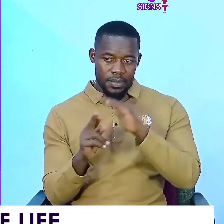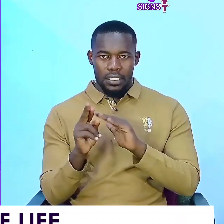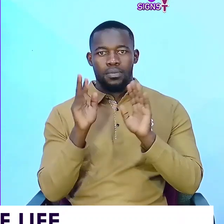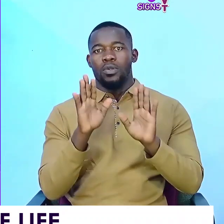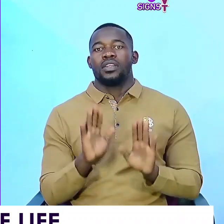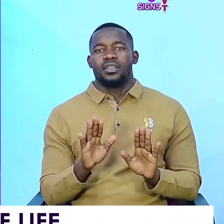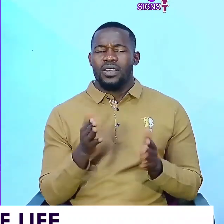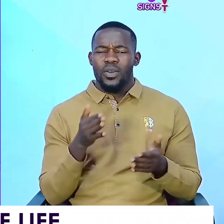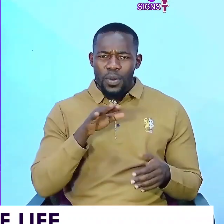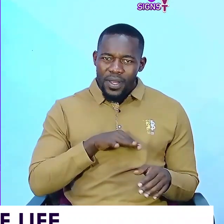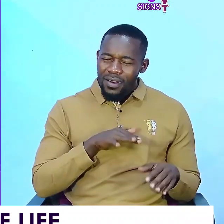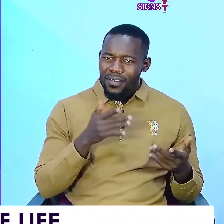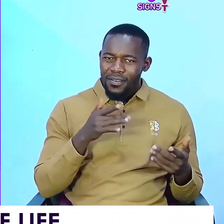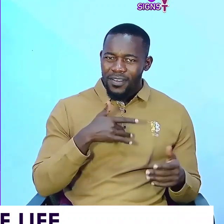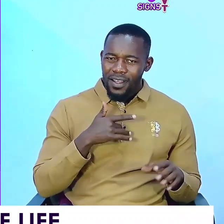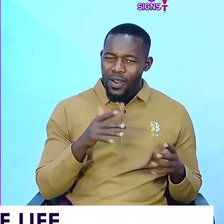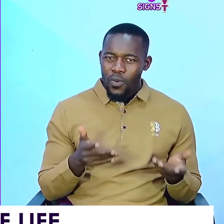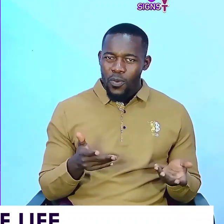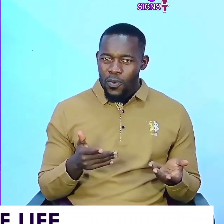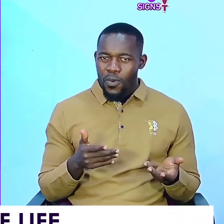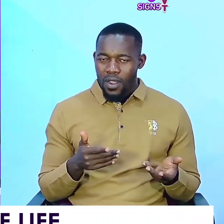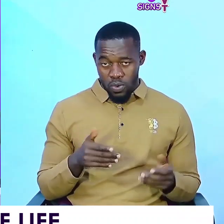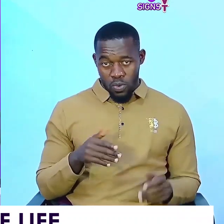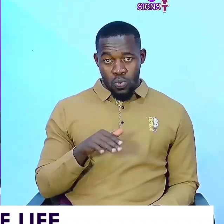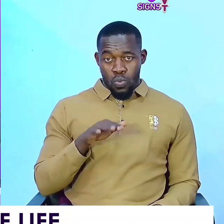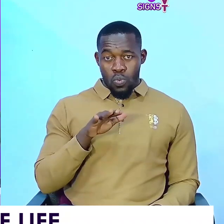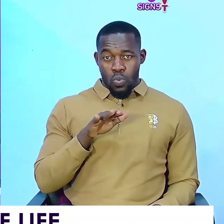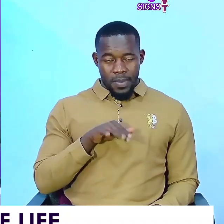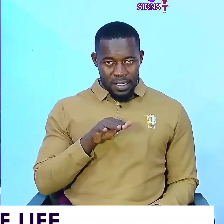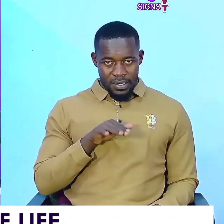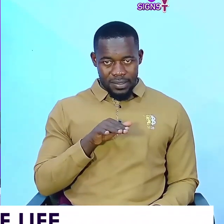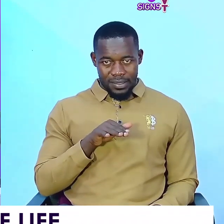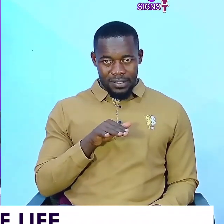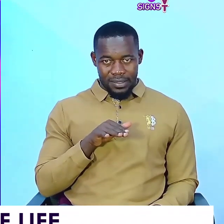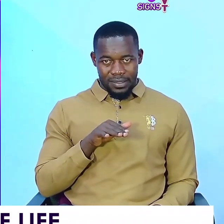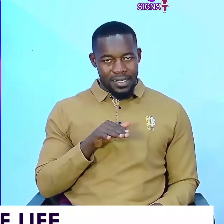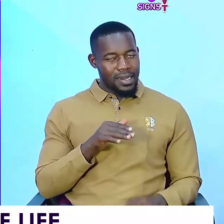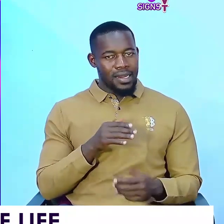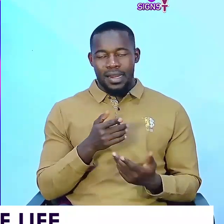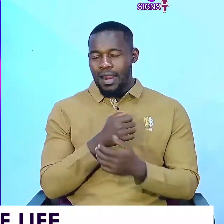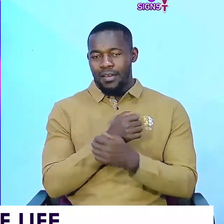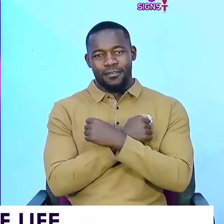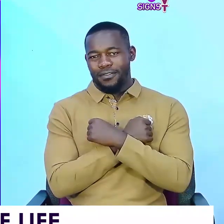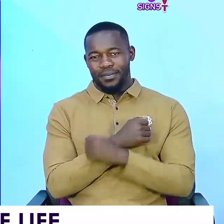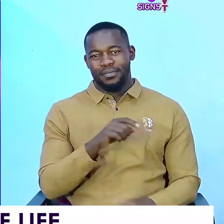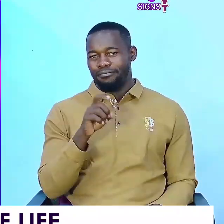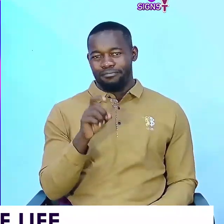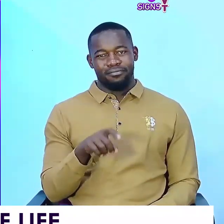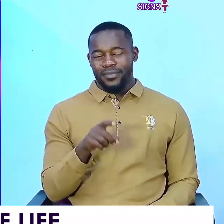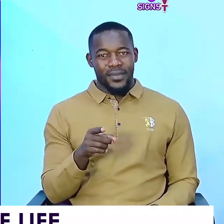No, I don't think it is the same, but you'll speak for the men, I'll speak for the women. Okay. We definitely understand the language of love.